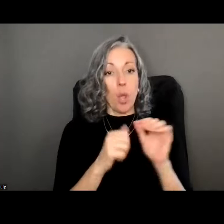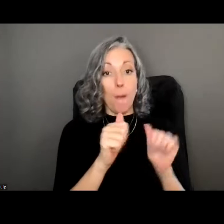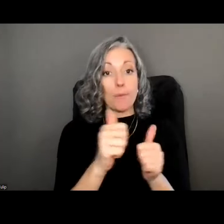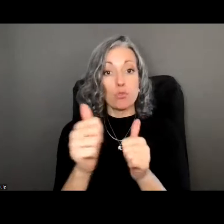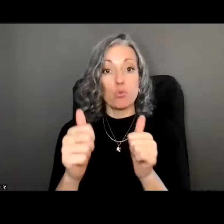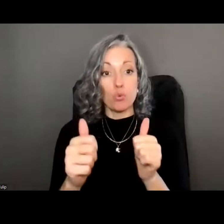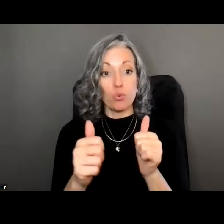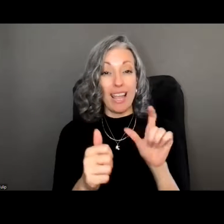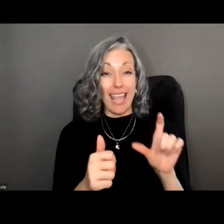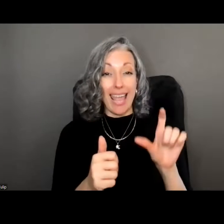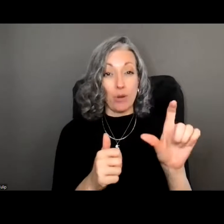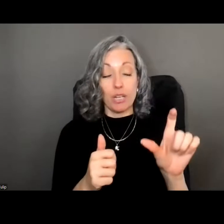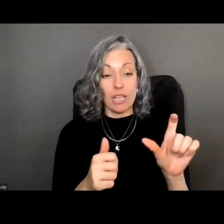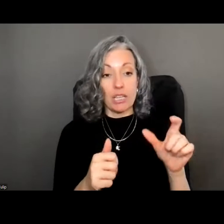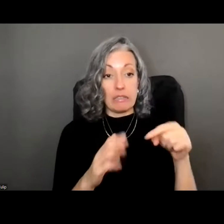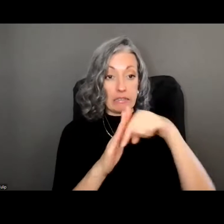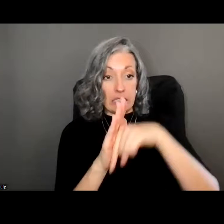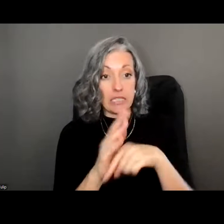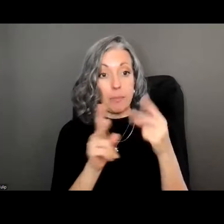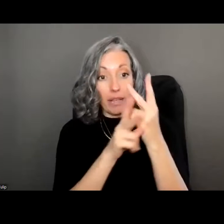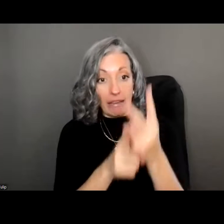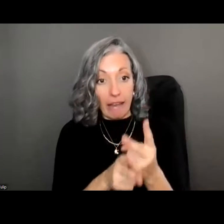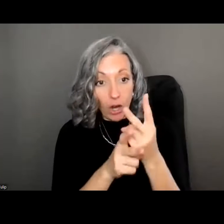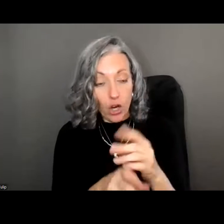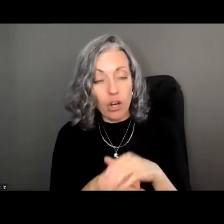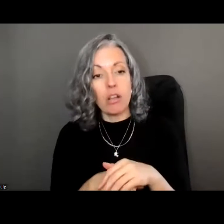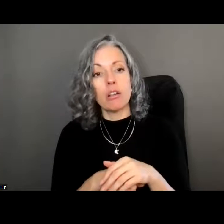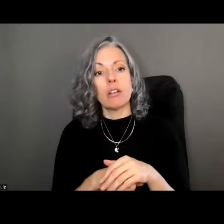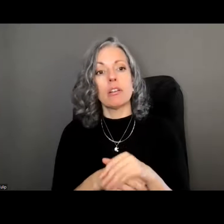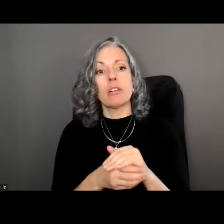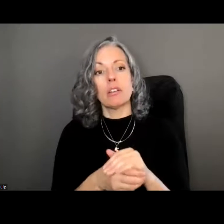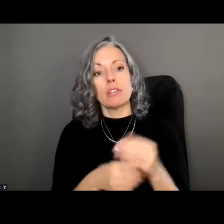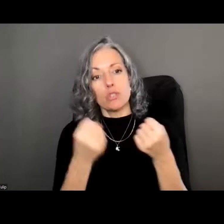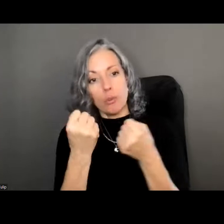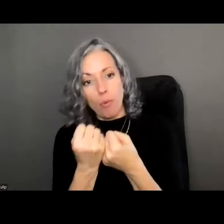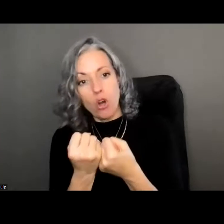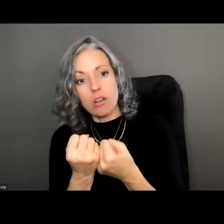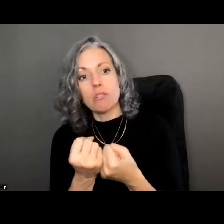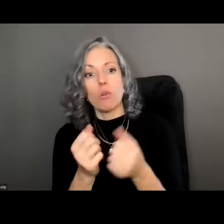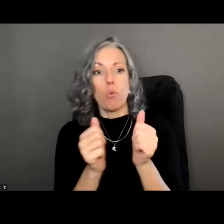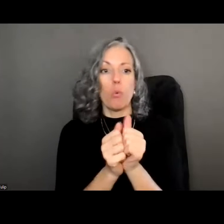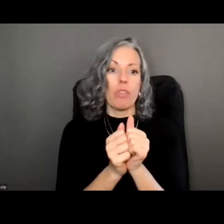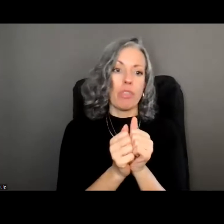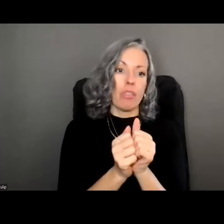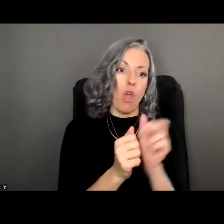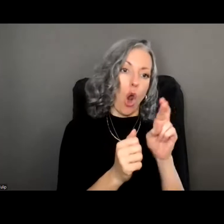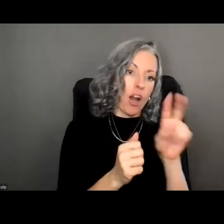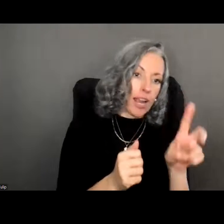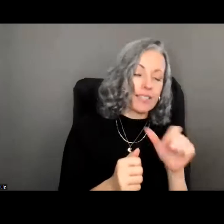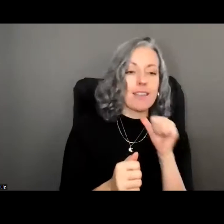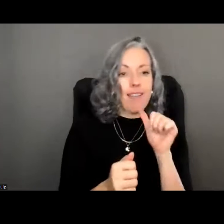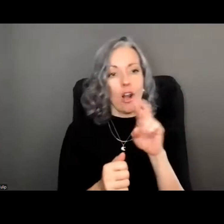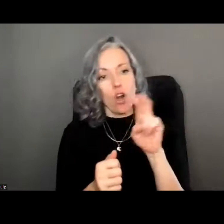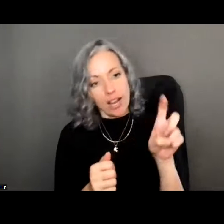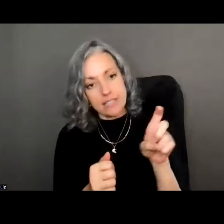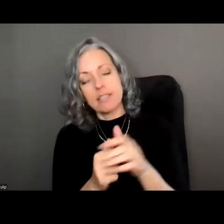and comprehensive care, including pharmacological and non-pharmacological support. So yes, that we're talking